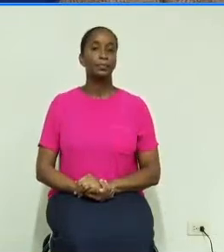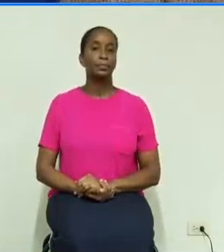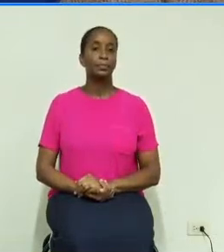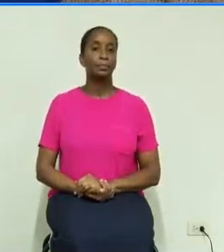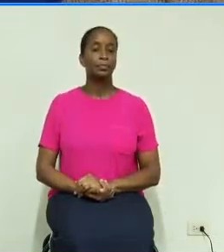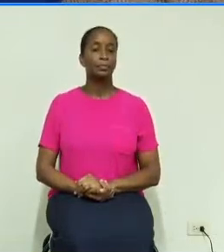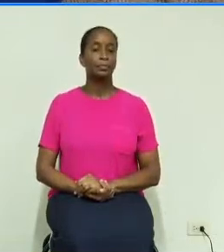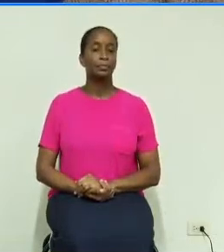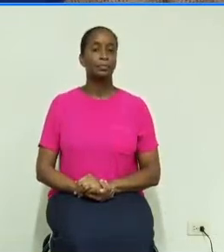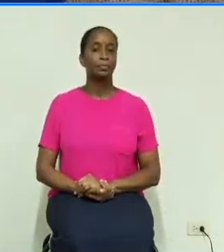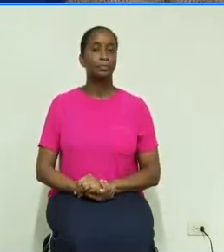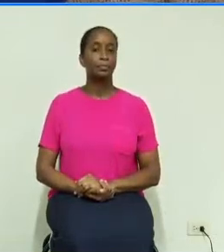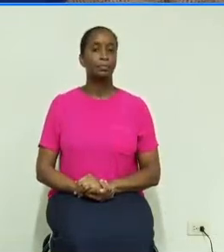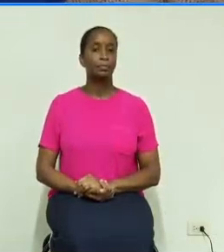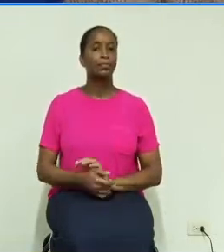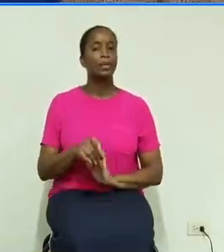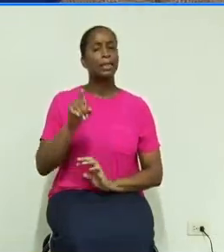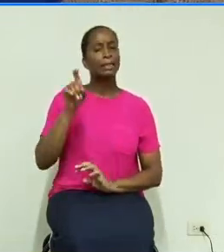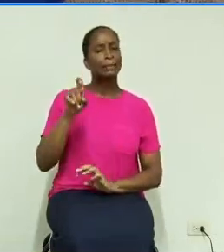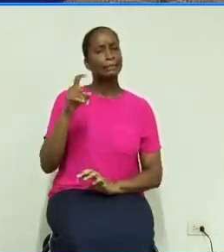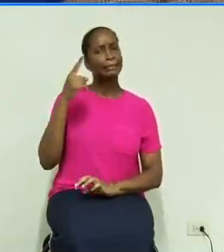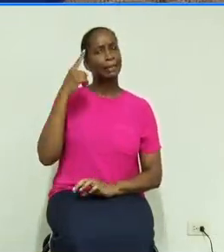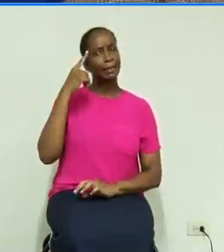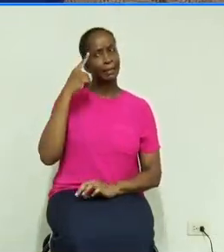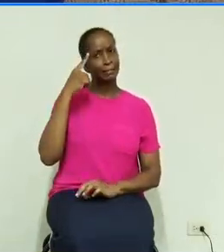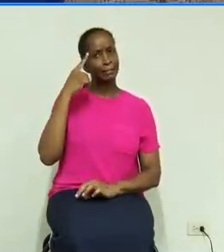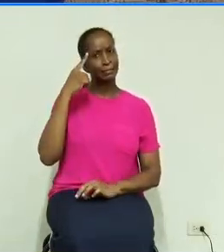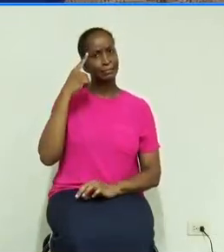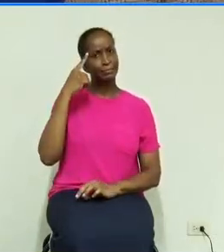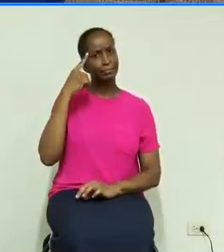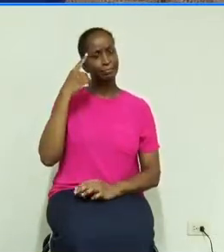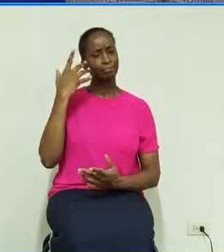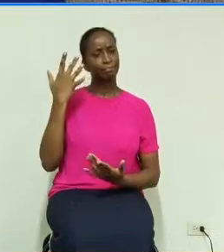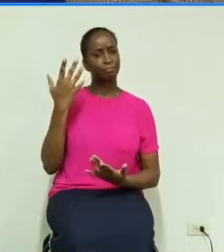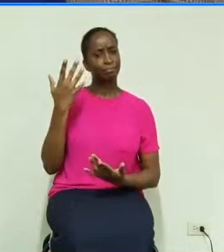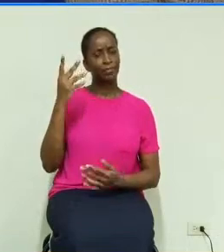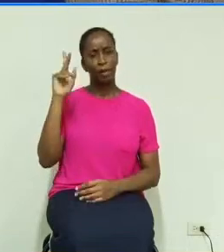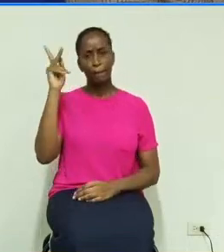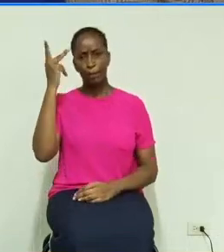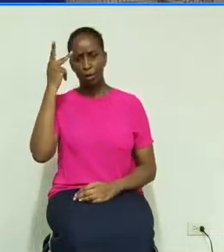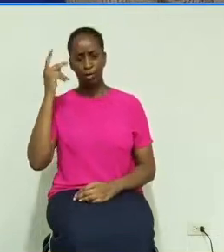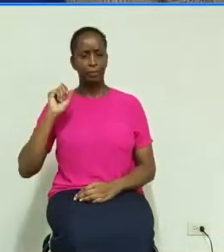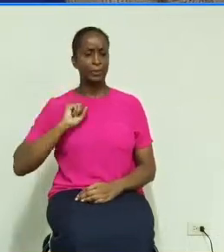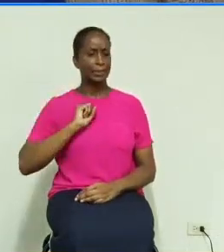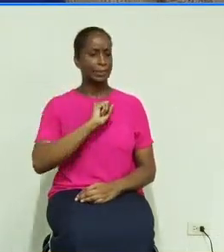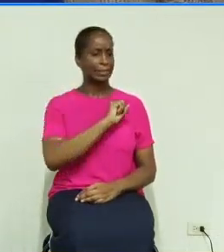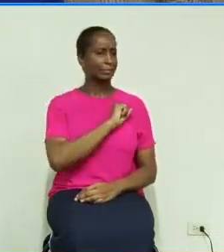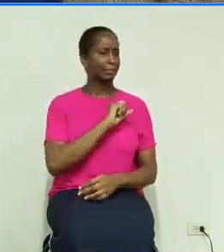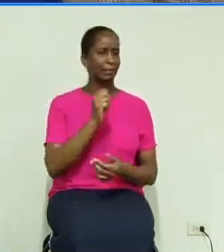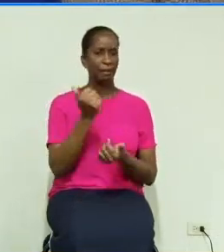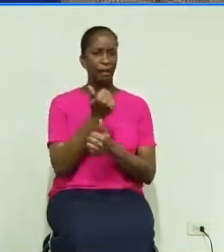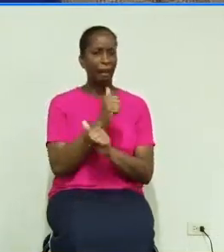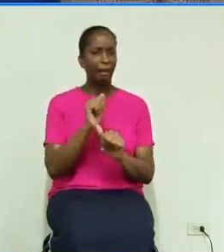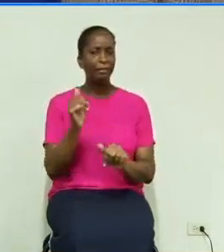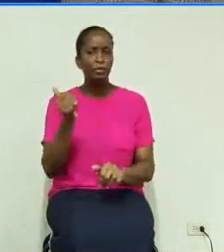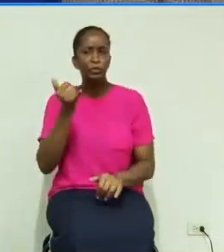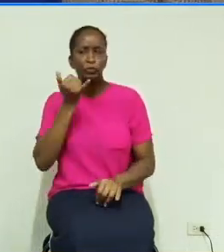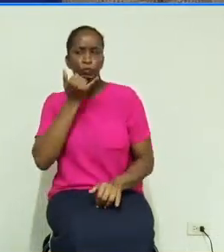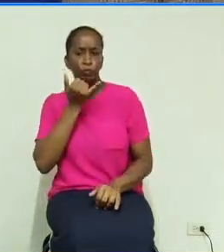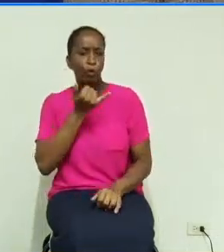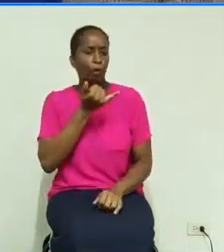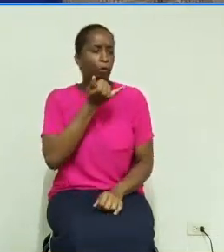mischief might exist that needs to be addressed and fixed. Now, there have been